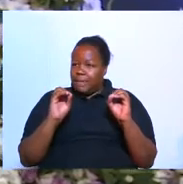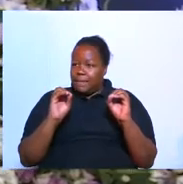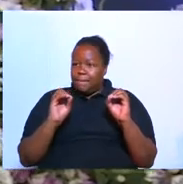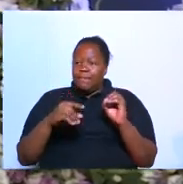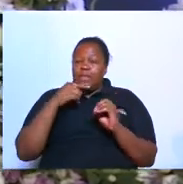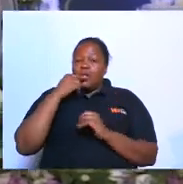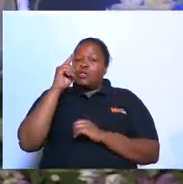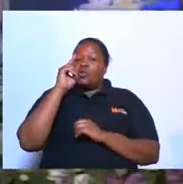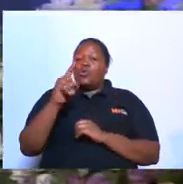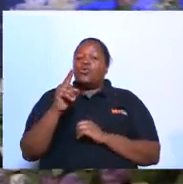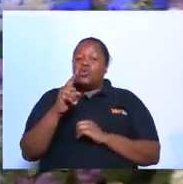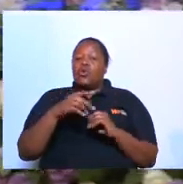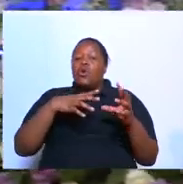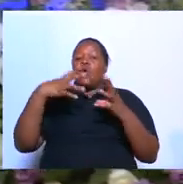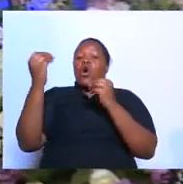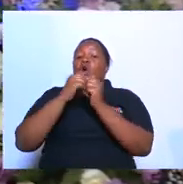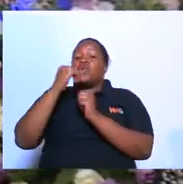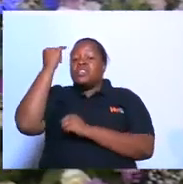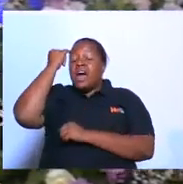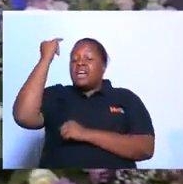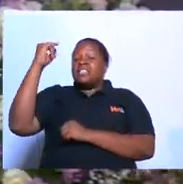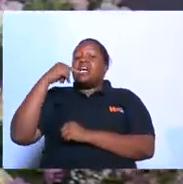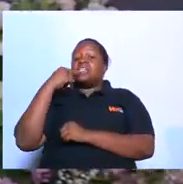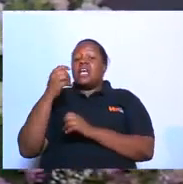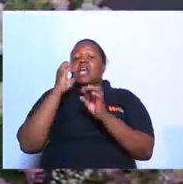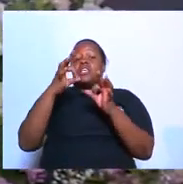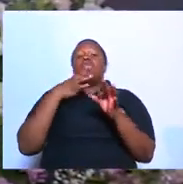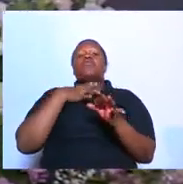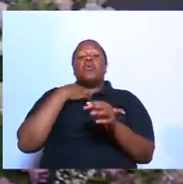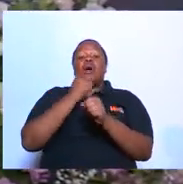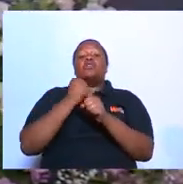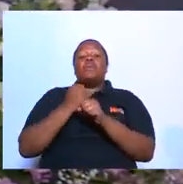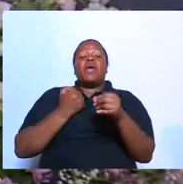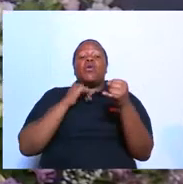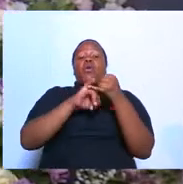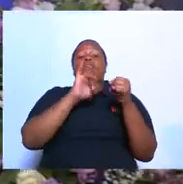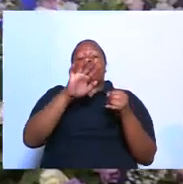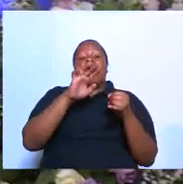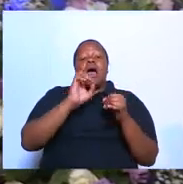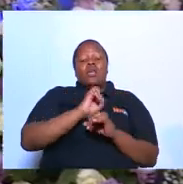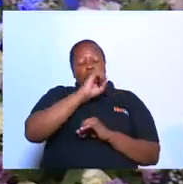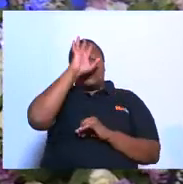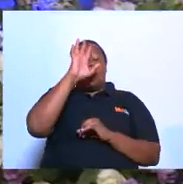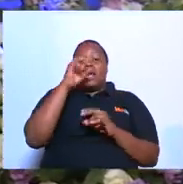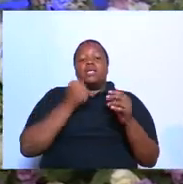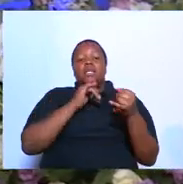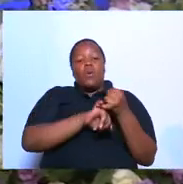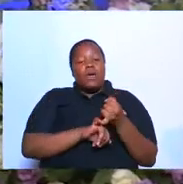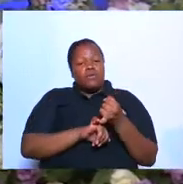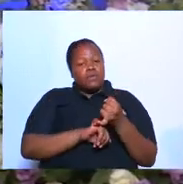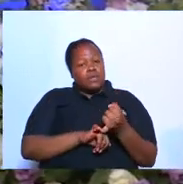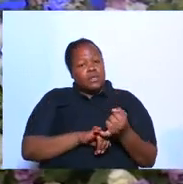so don't go with this idea that if you want to make your wife happy just surprise her